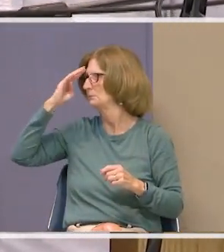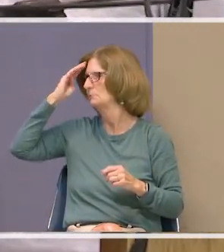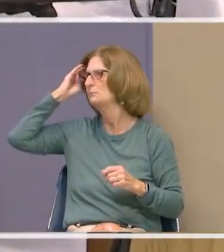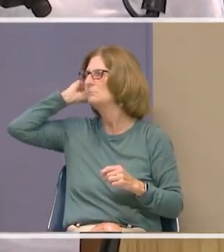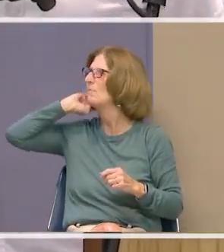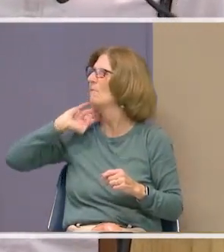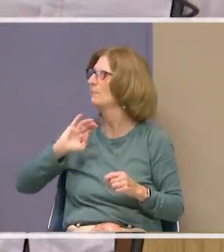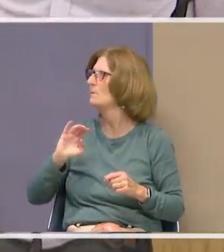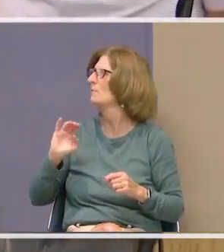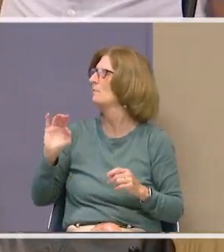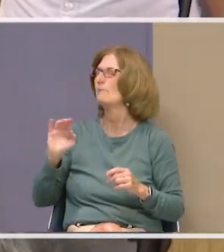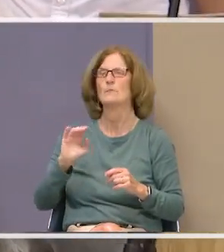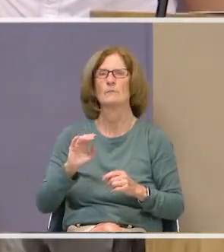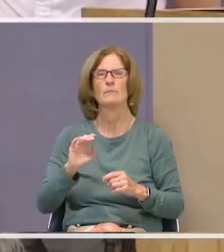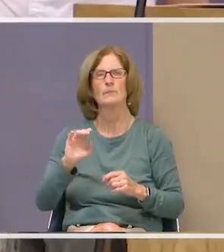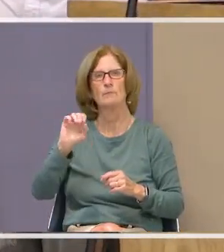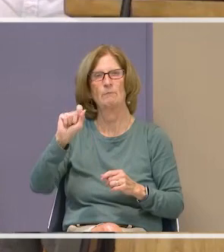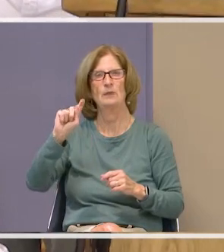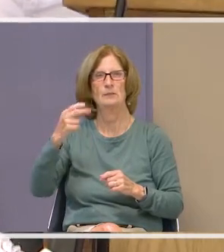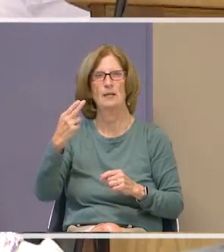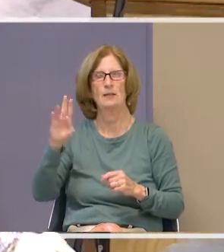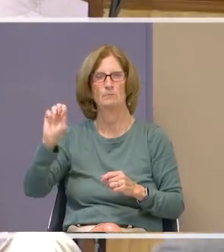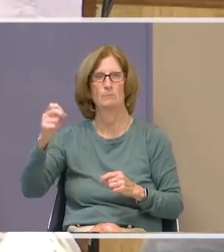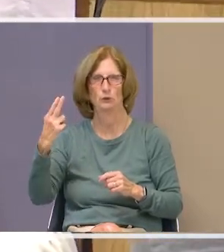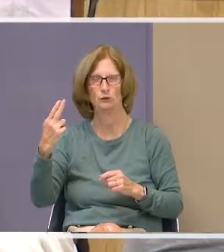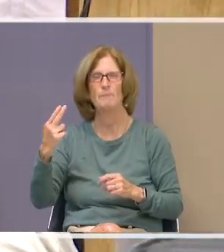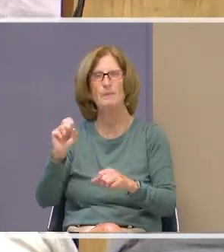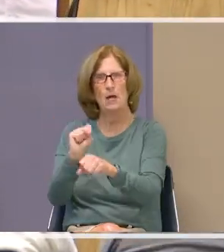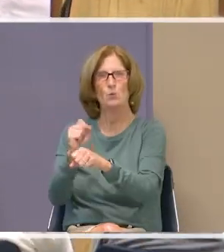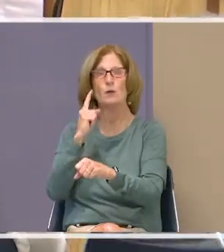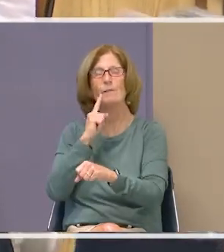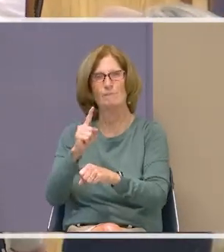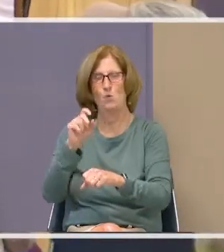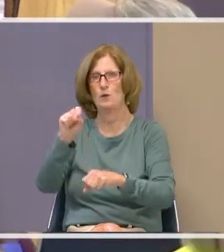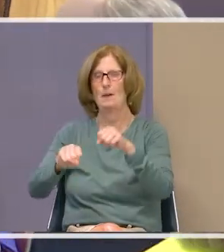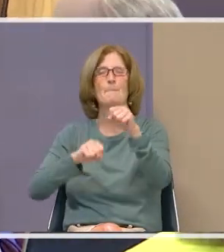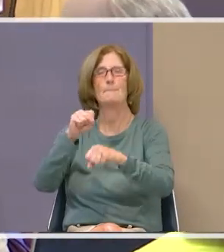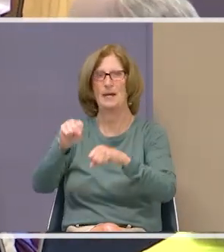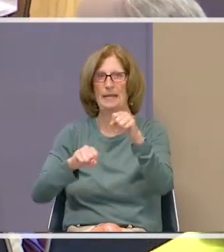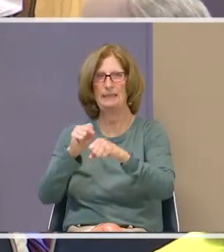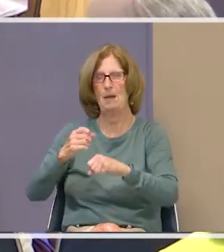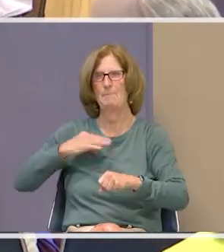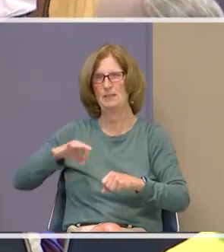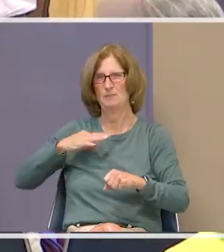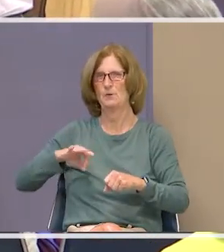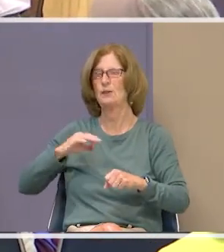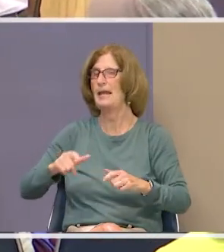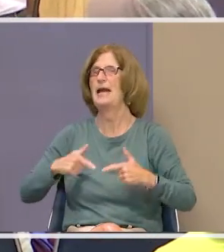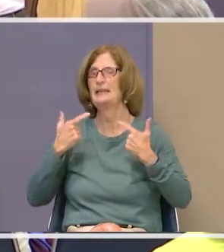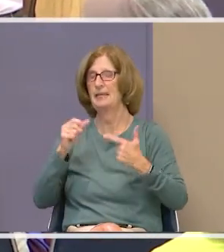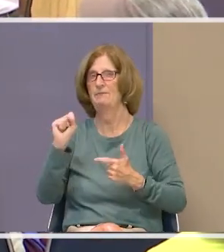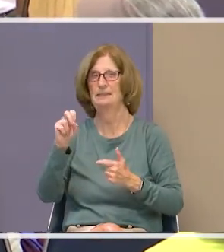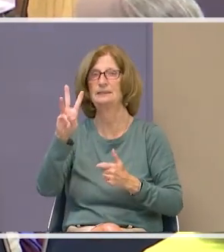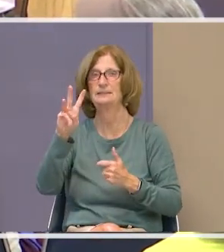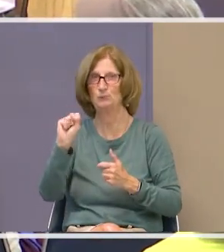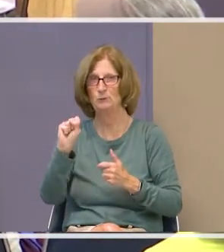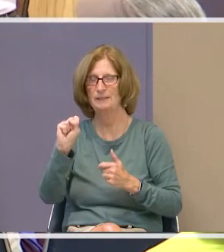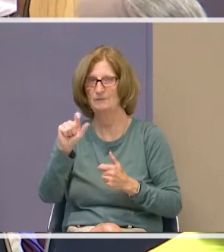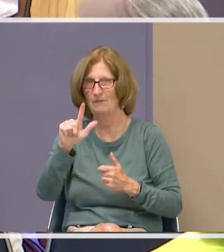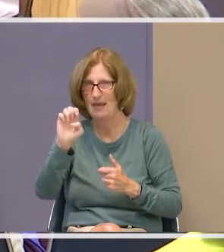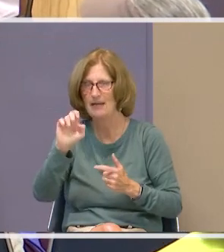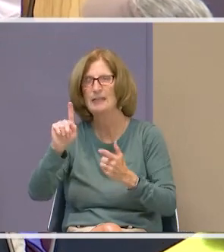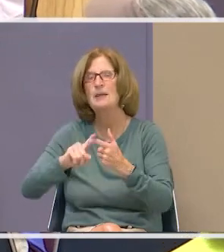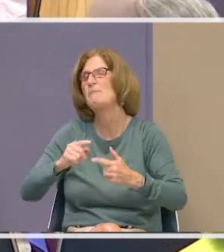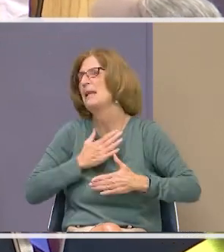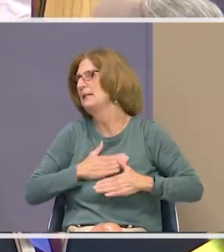We'll do this one. My name is Seth Bush. I work for Bike Pittsburgh. I also live in Swissvale and bike through this area and walk through this area and recreate in Frick